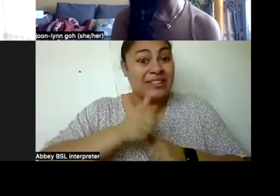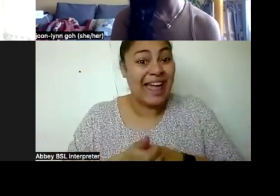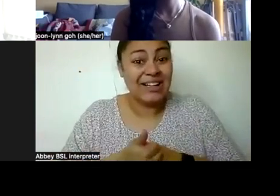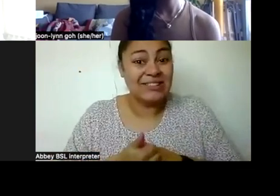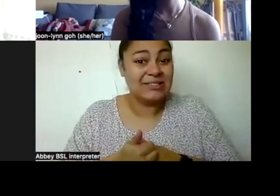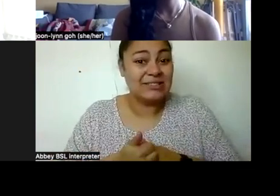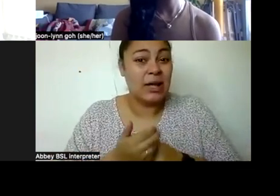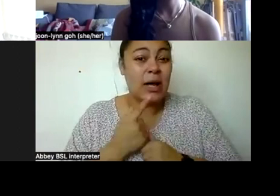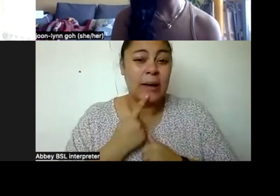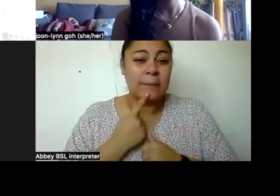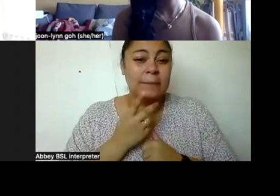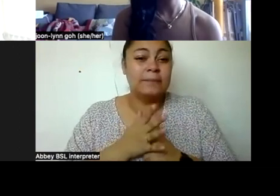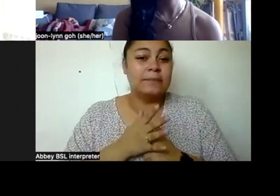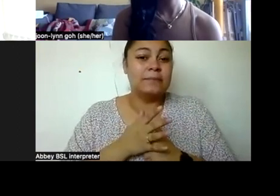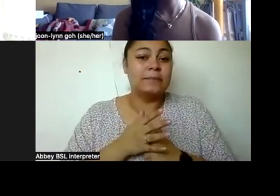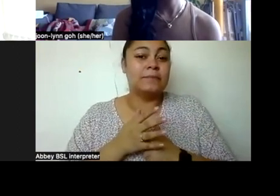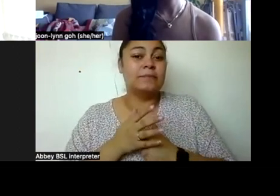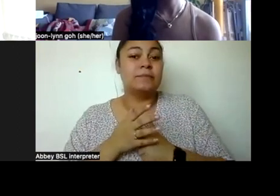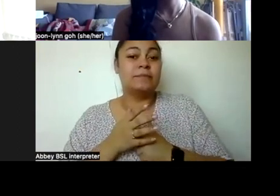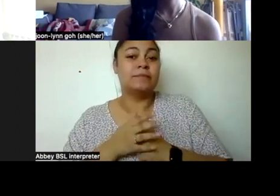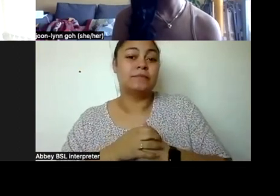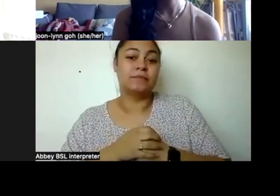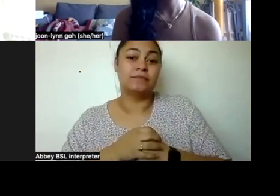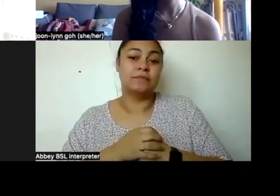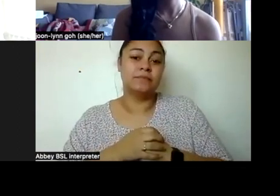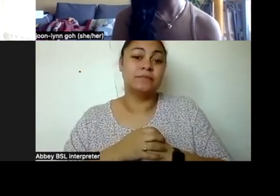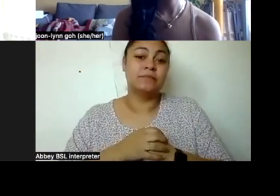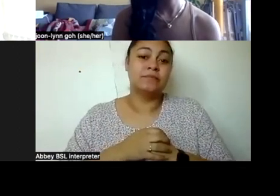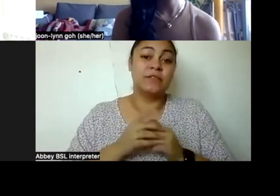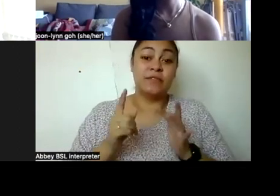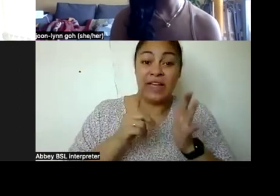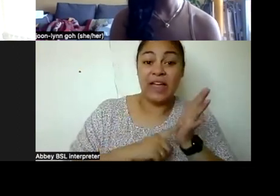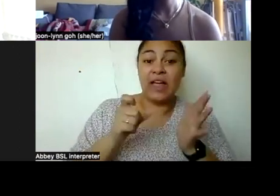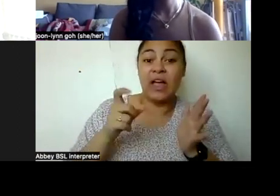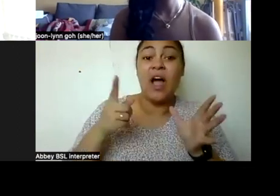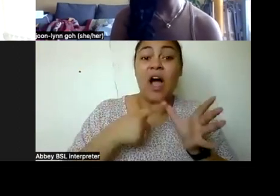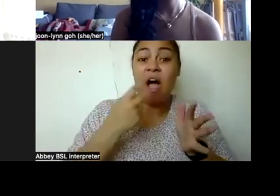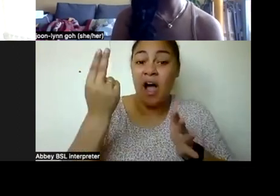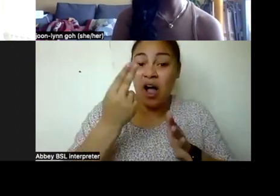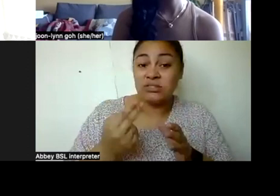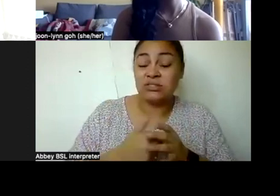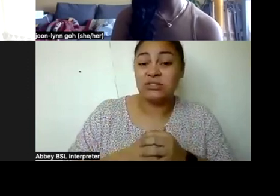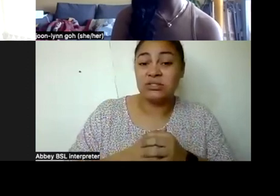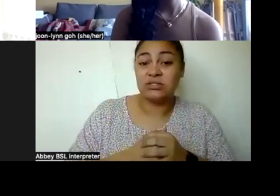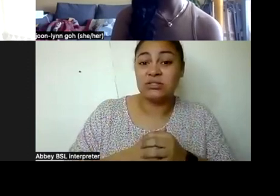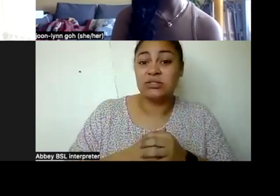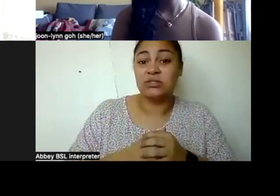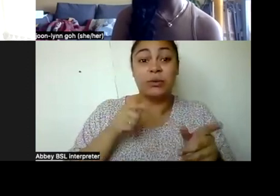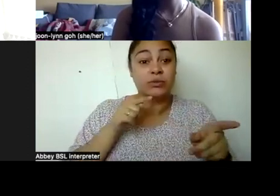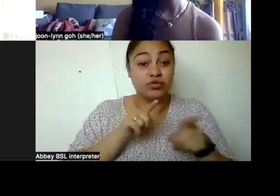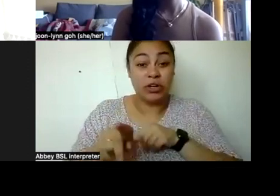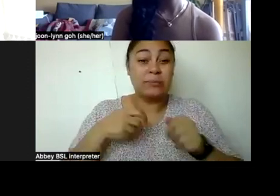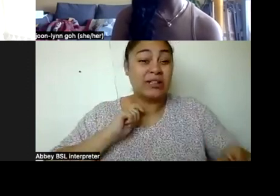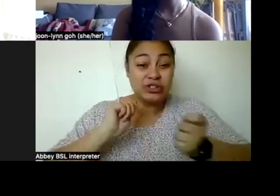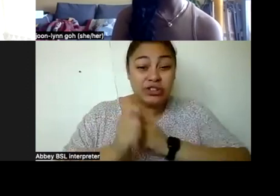next, for Ink Arts, certainly as an organisation, we are already, trying to make deep change in